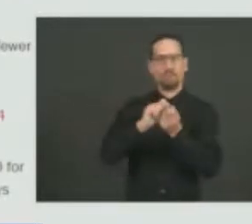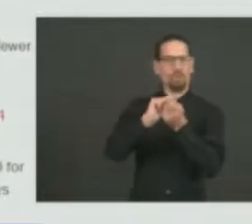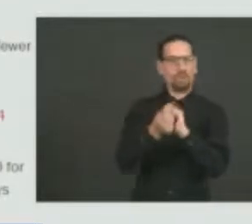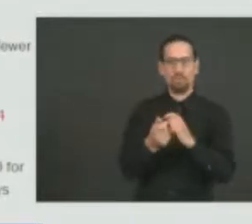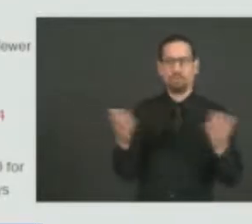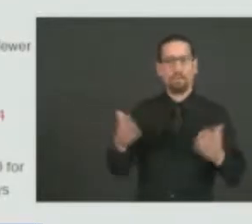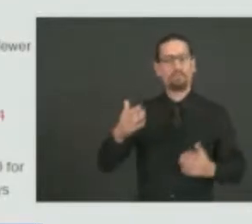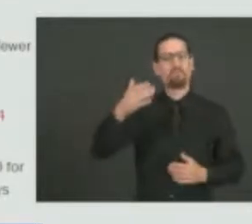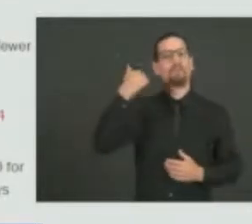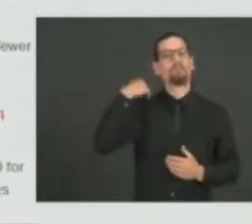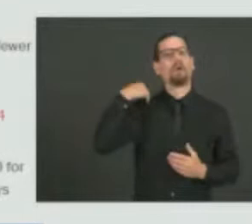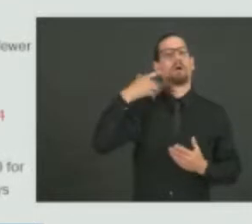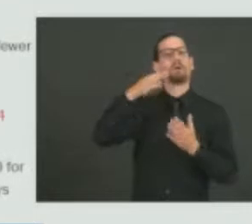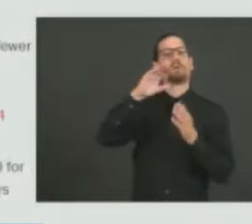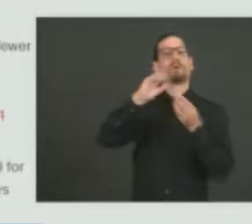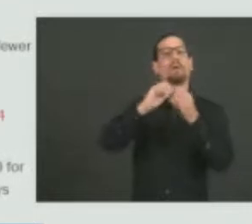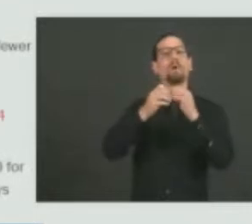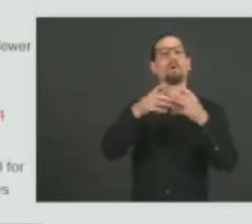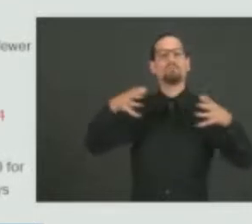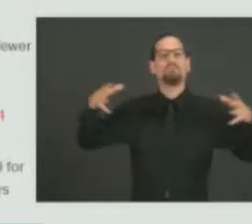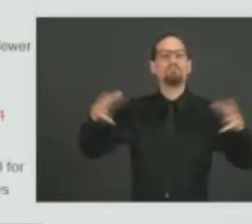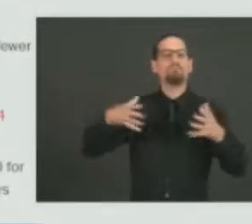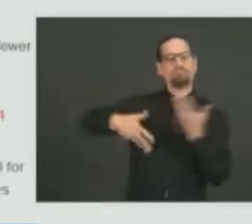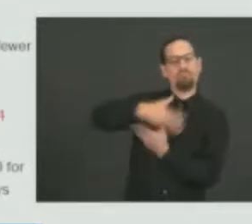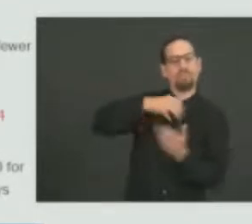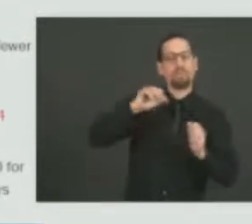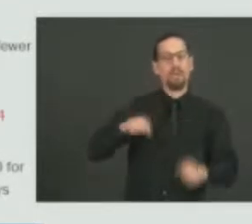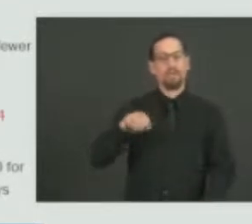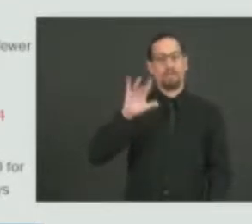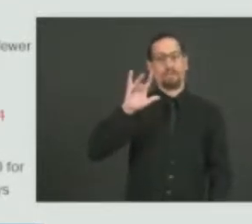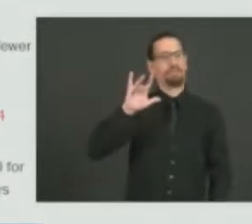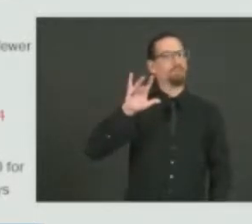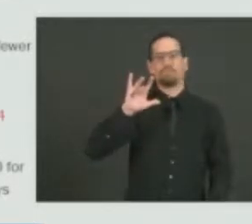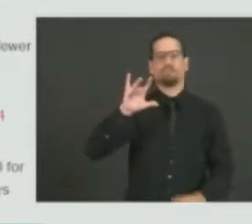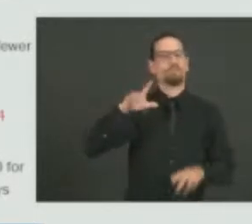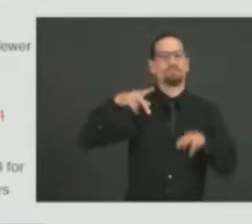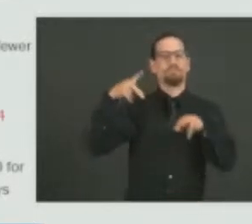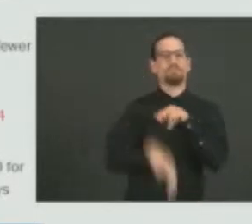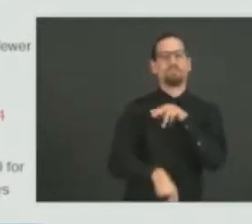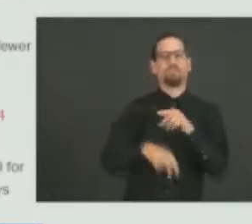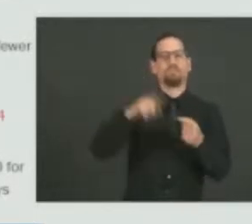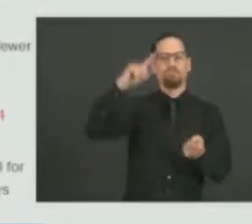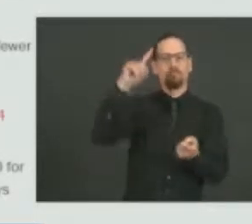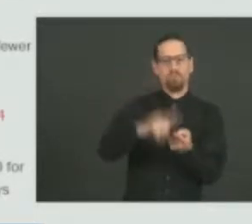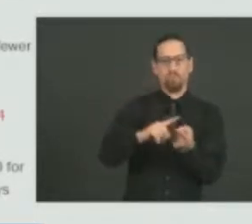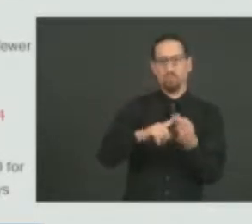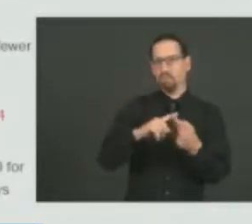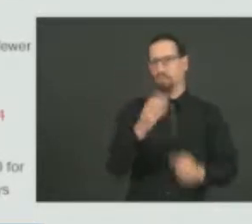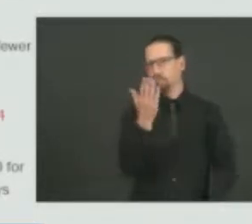25 to 15. And I hope you take that seriously.